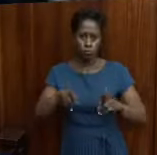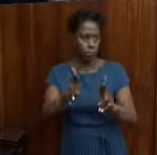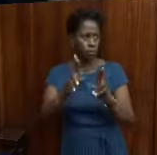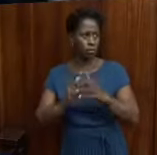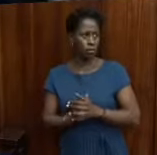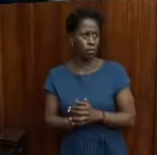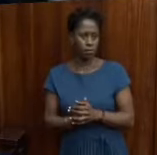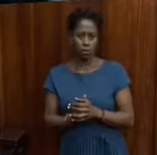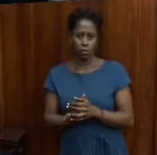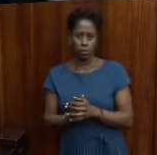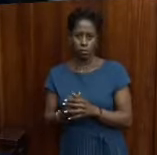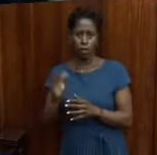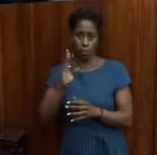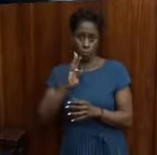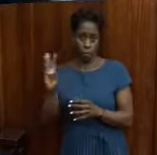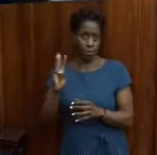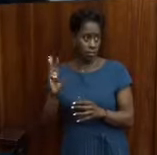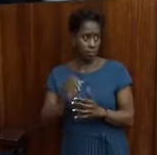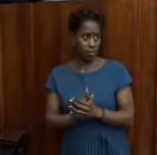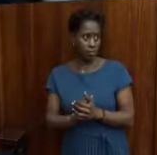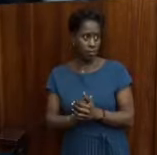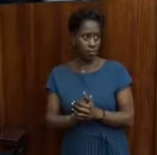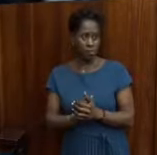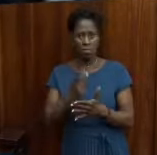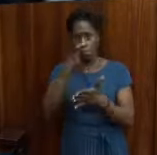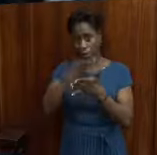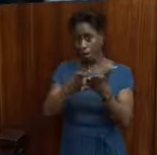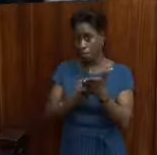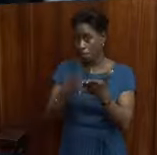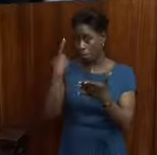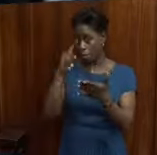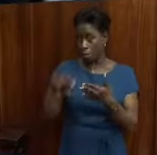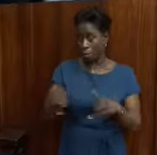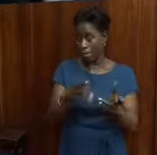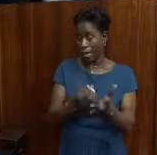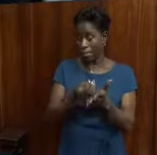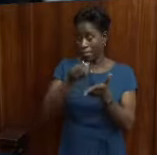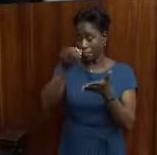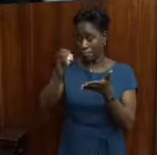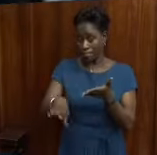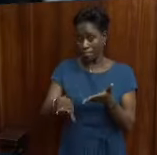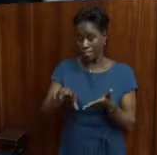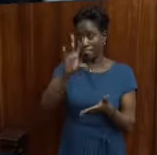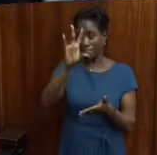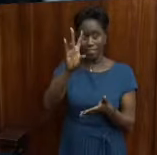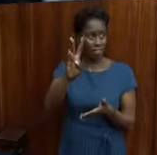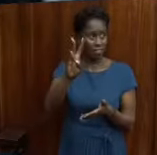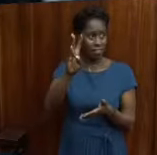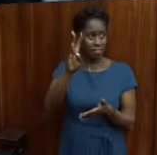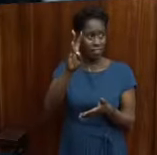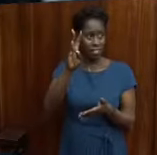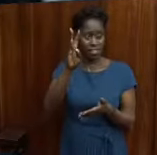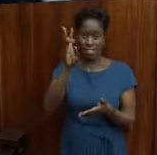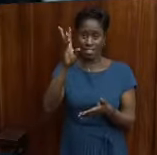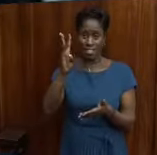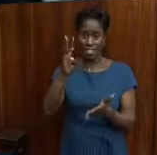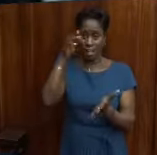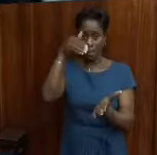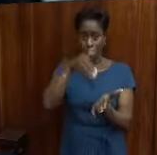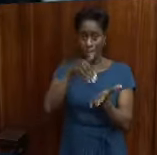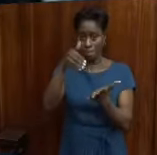Coast Road, which is estimated to cost $76.01 million, EC dollars, which will be funded